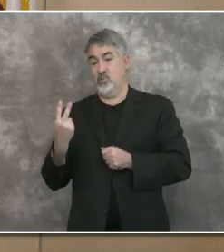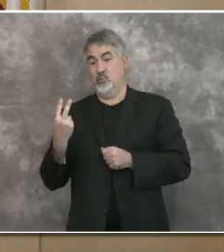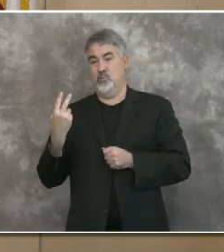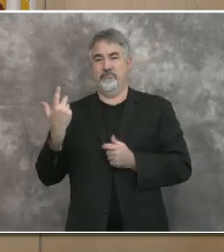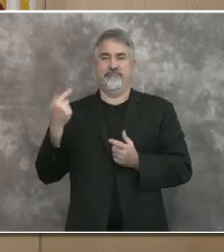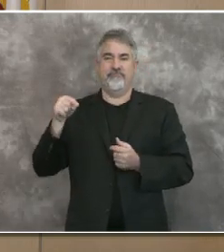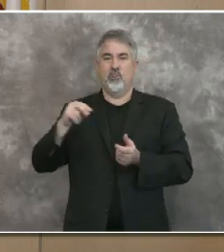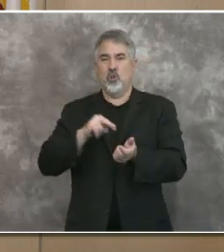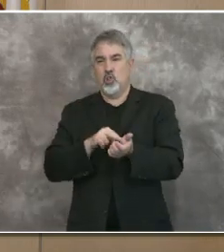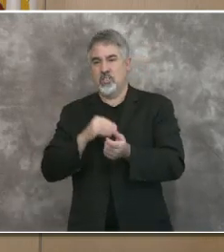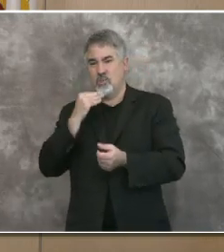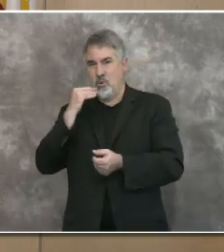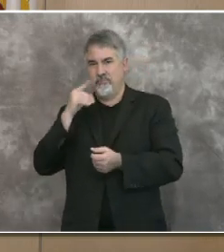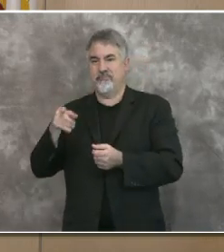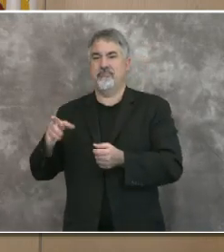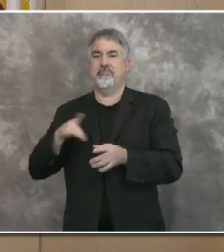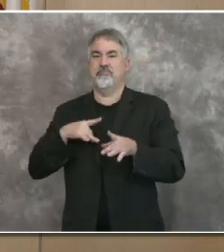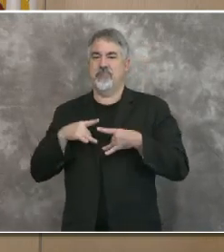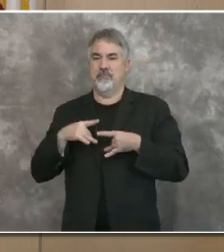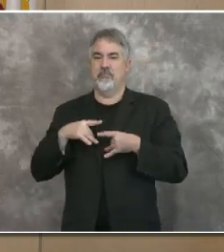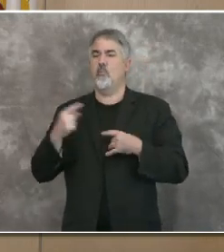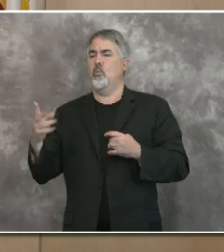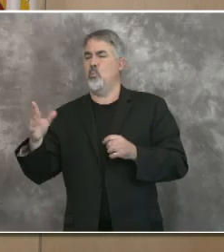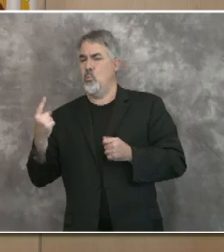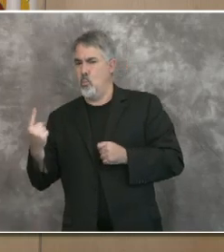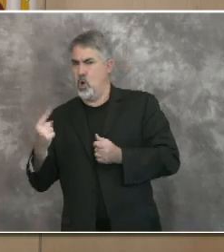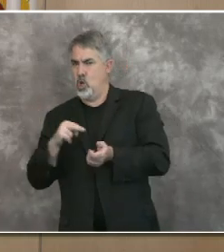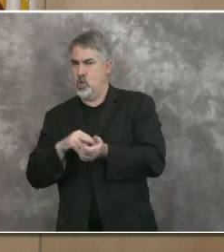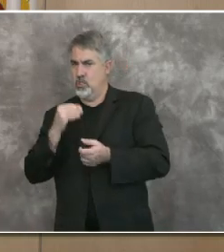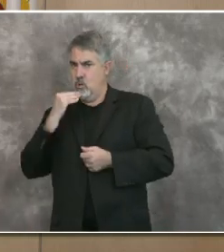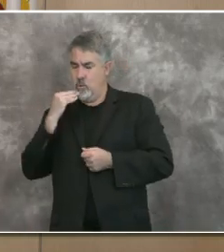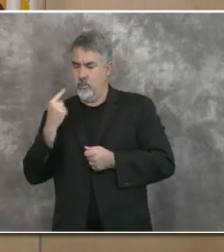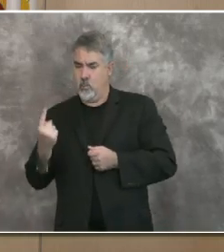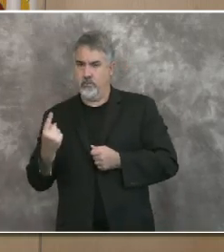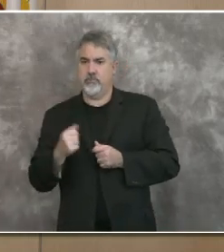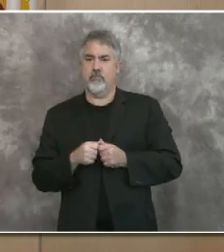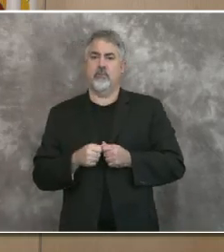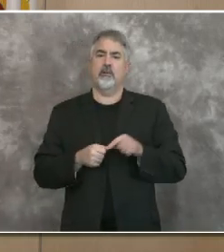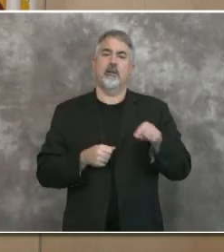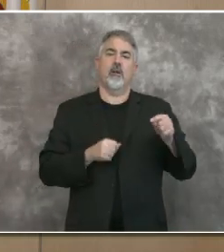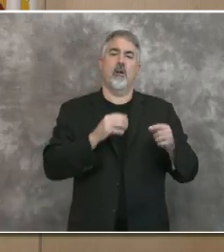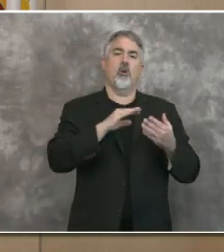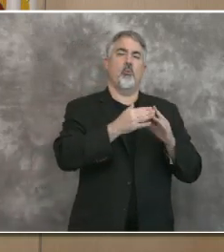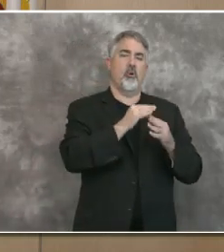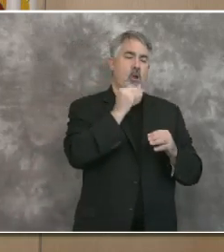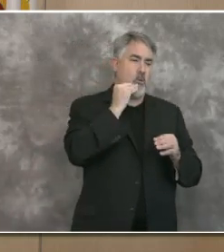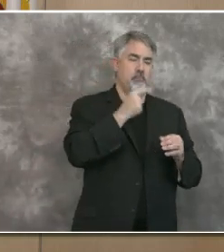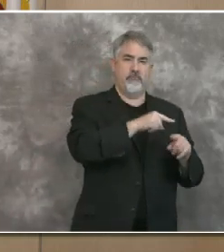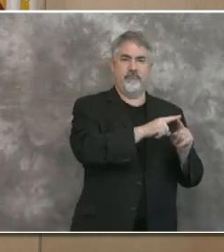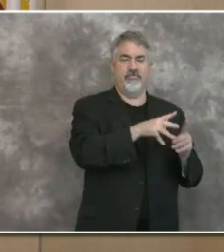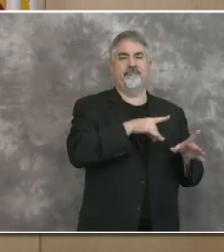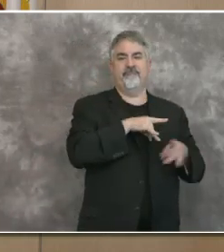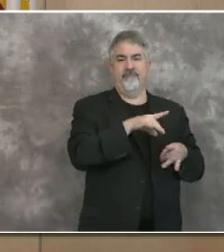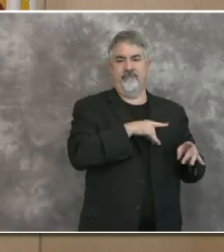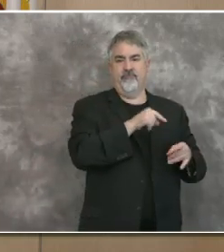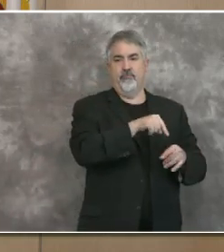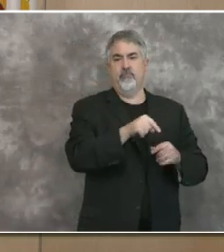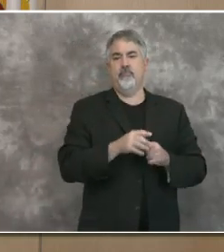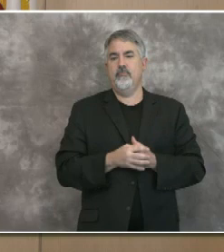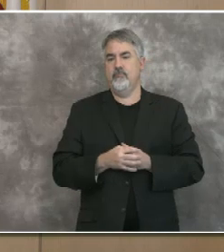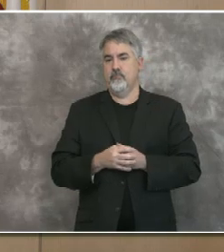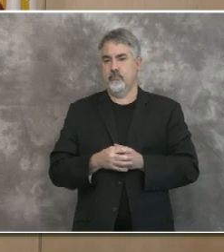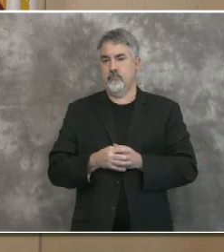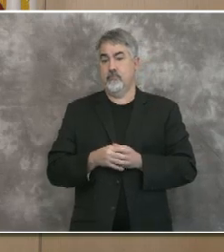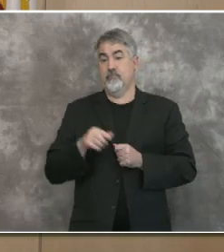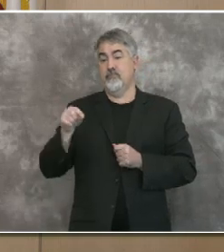facilities, or rather 1 is in congregate facilities, and 2 are in the community settings. For congregate facilities, there are